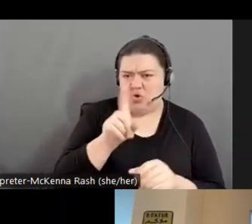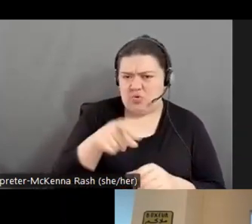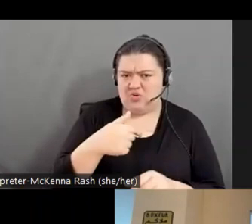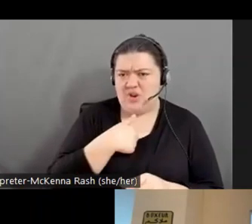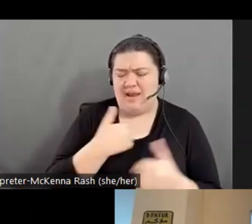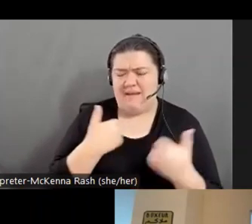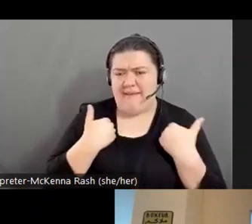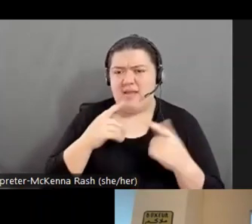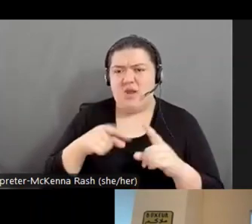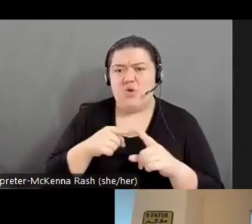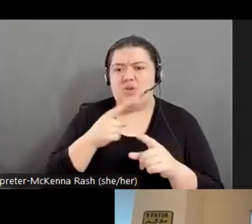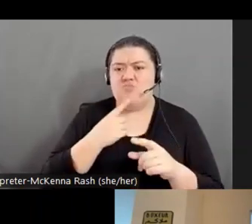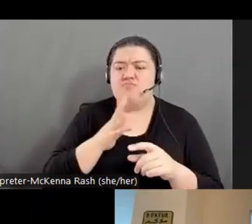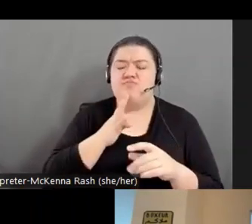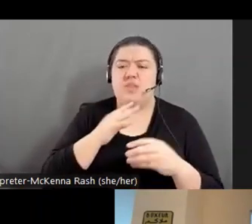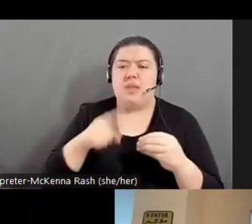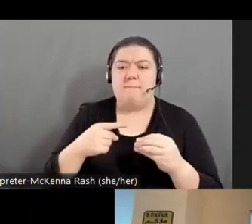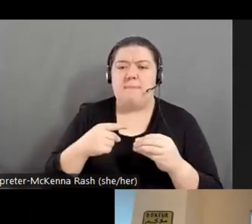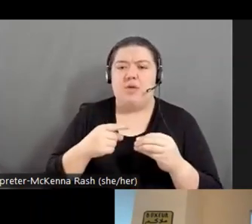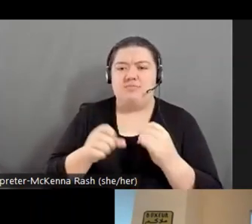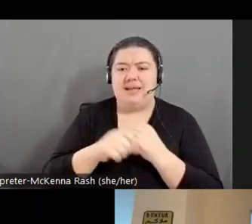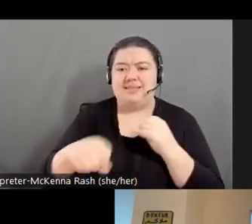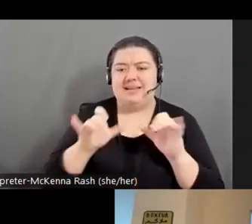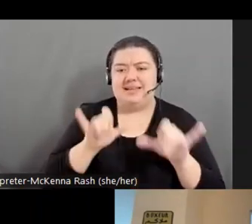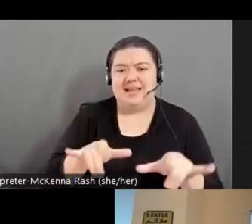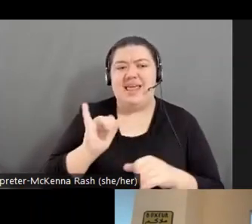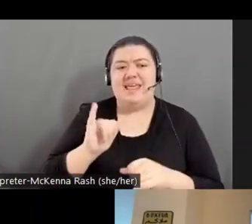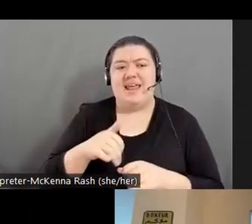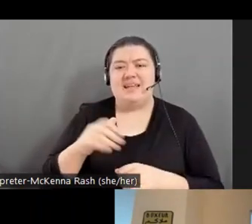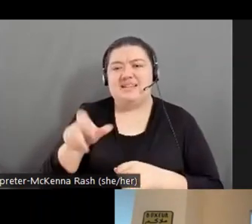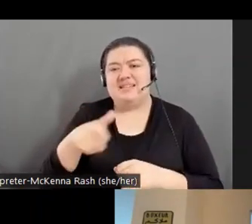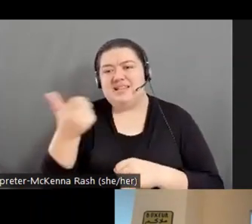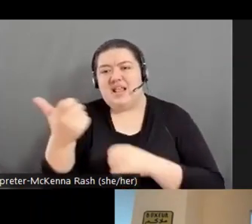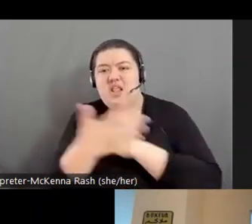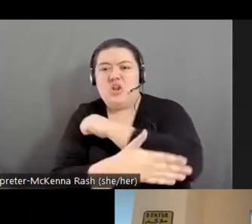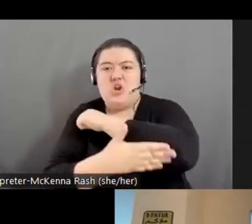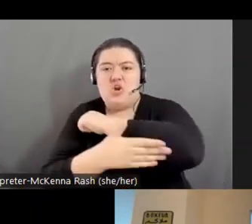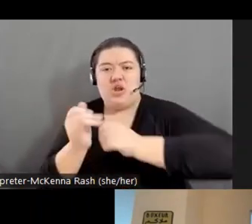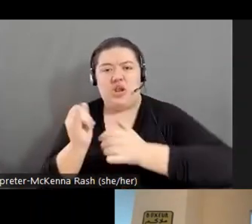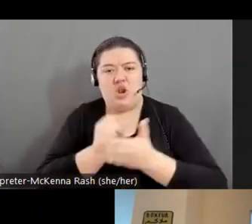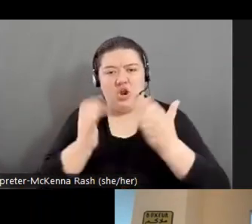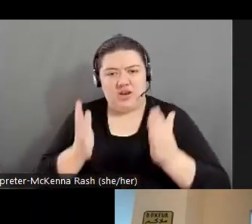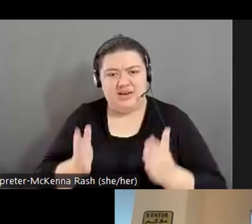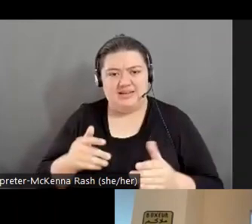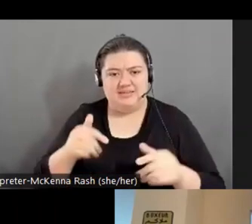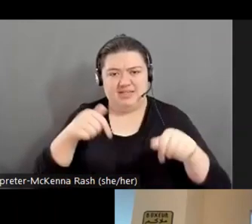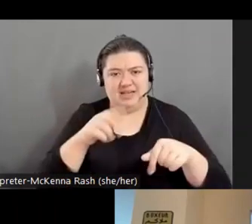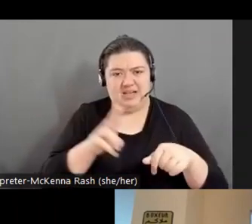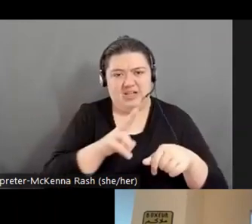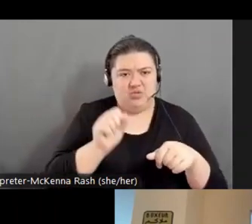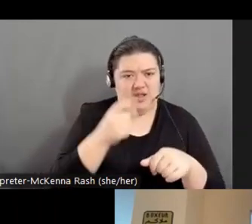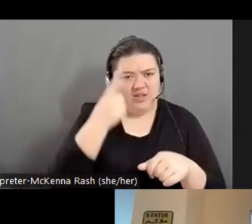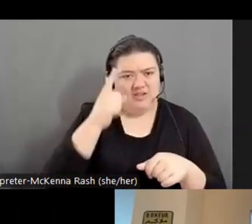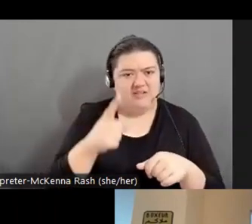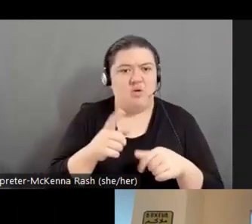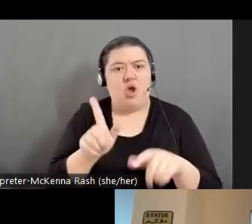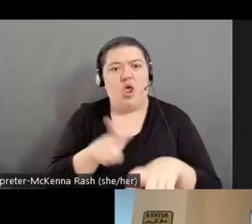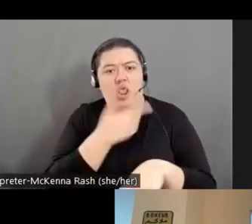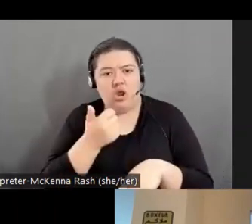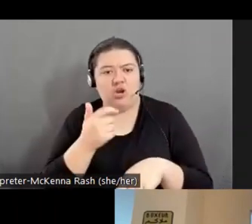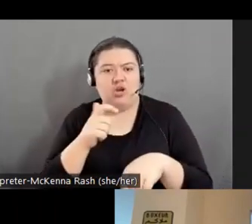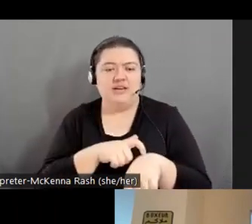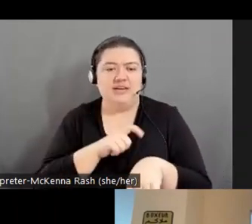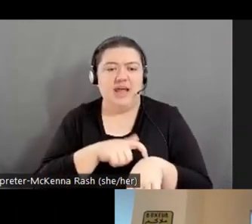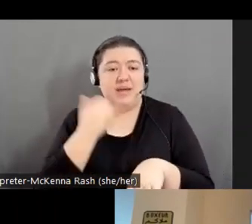to extending the stay. That is a foreign artist that is based in America for an extended period of time. If that person gets